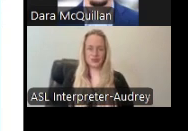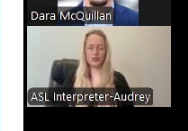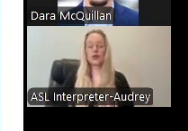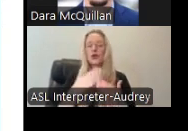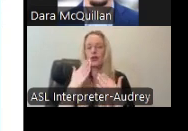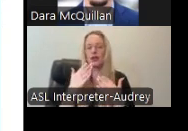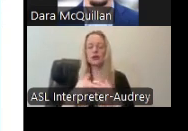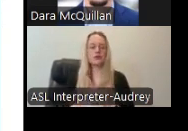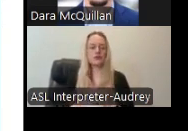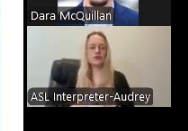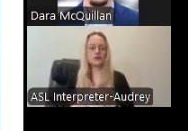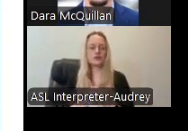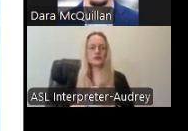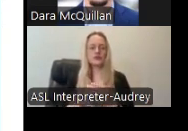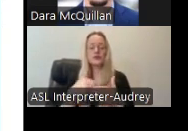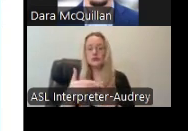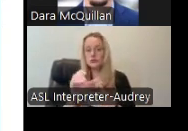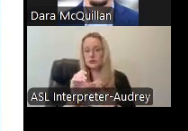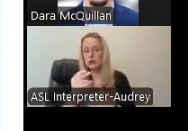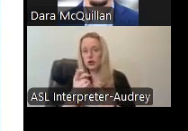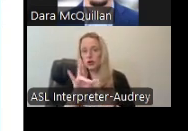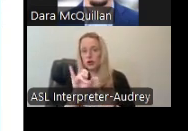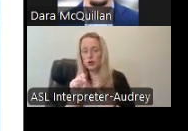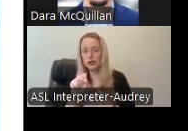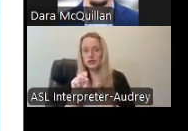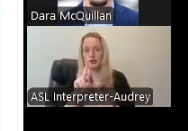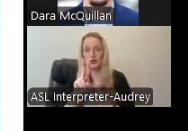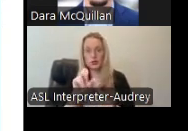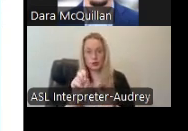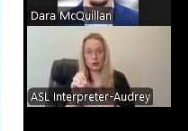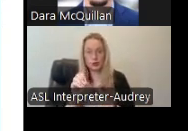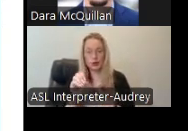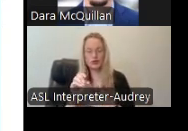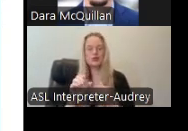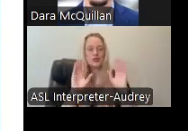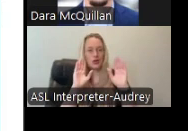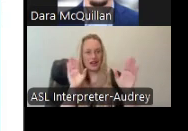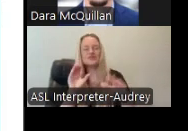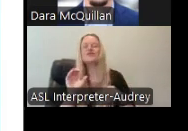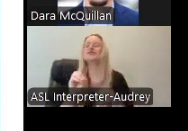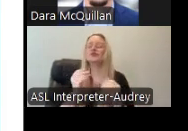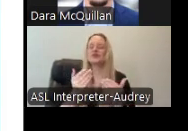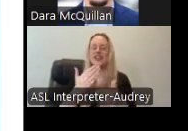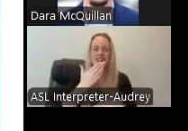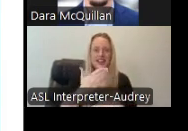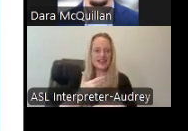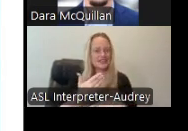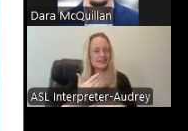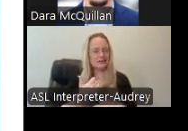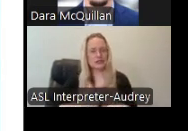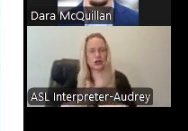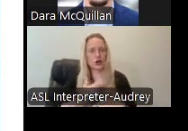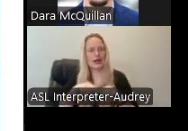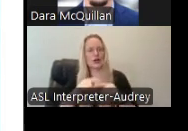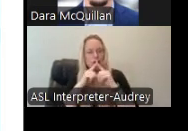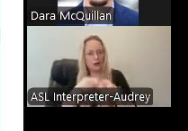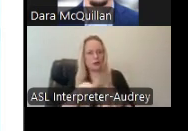Thank you. I think we have Chris Russo back. Yes, hi. We hear you. Thanks. I wasn't able to unmute before, so